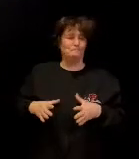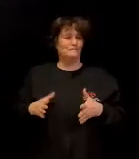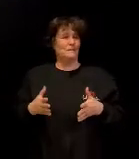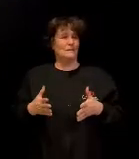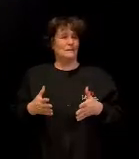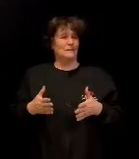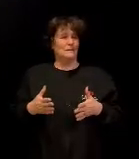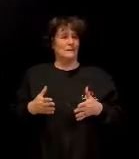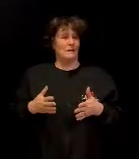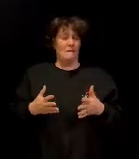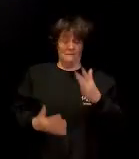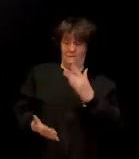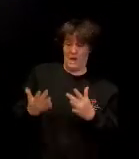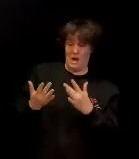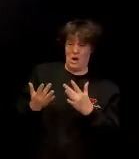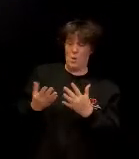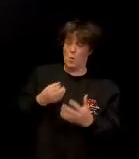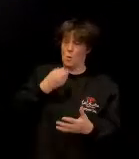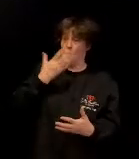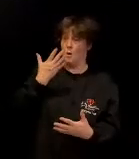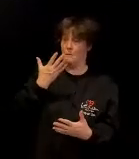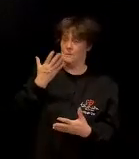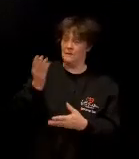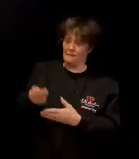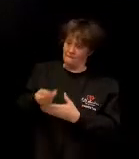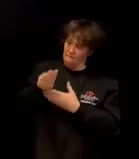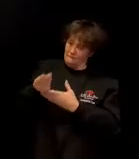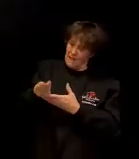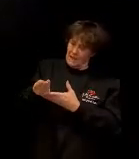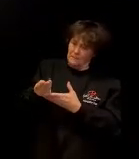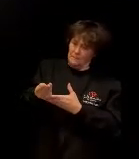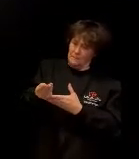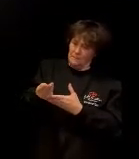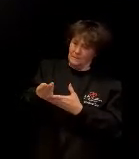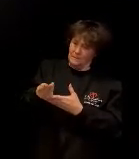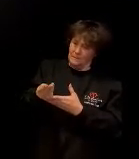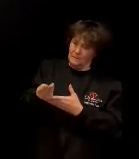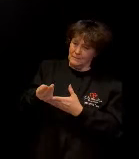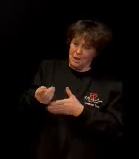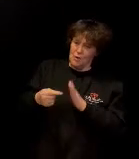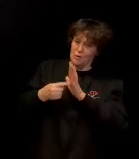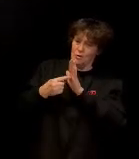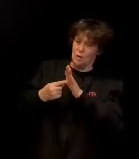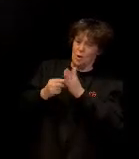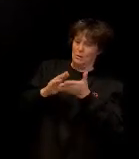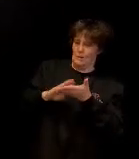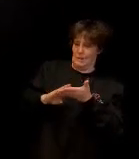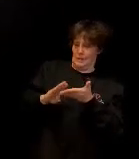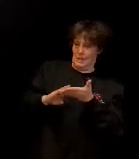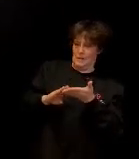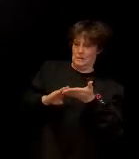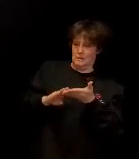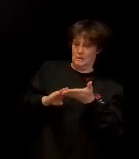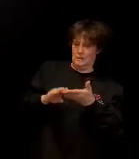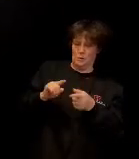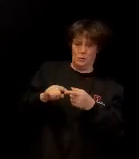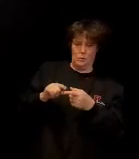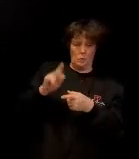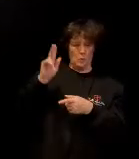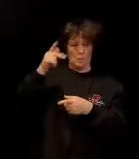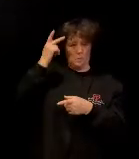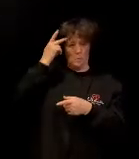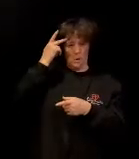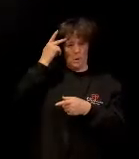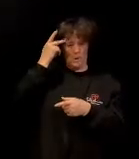them in, they lit the fire and they warmed them up, and they showed them no little kindness. And you go on